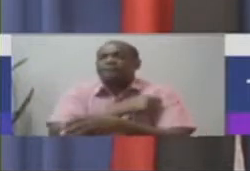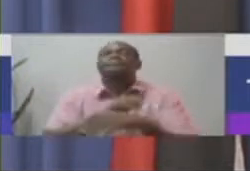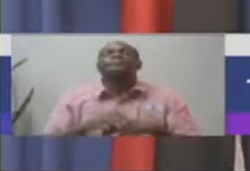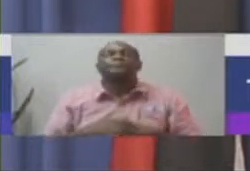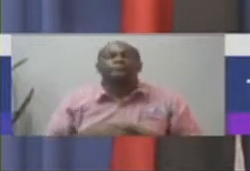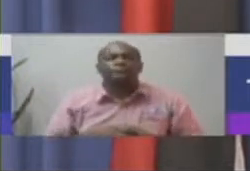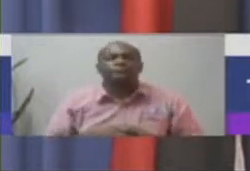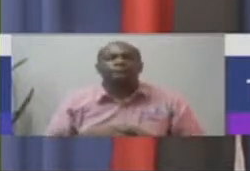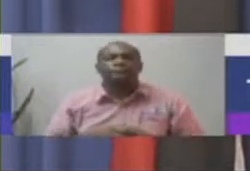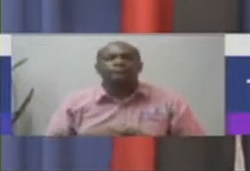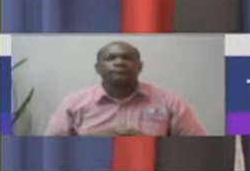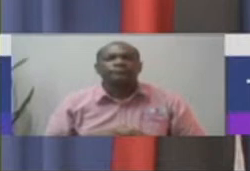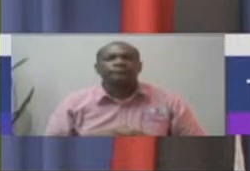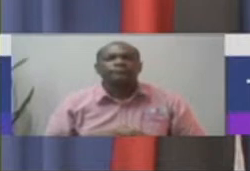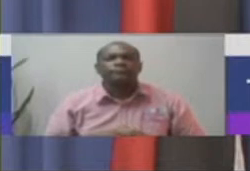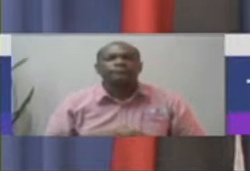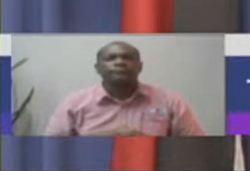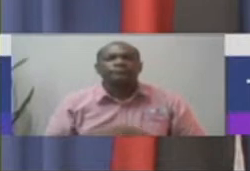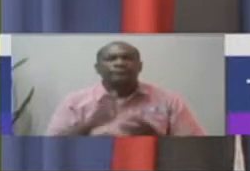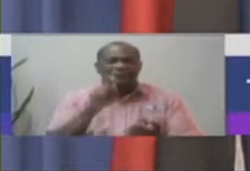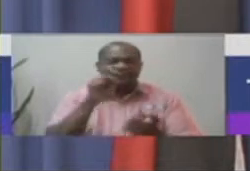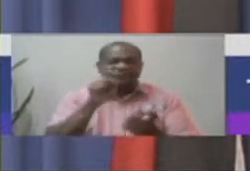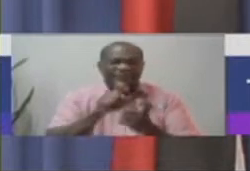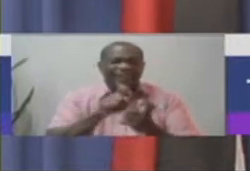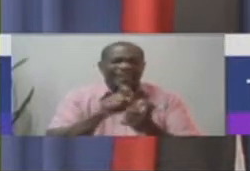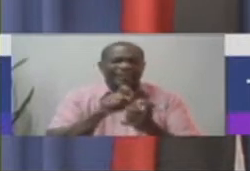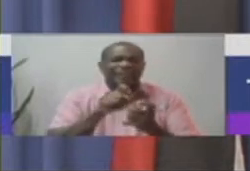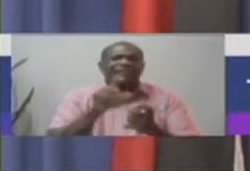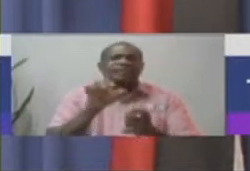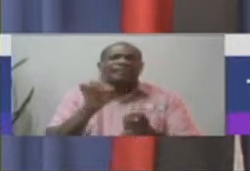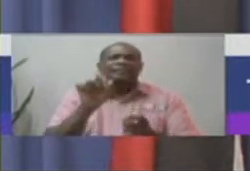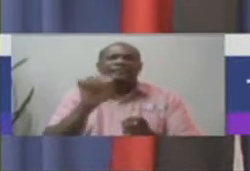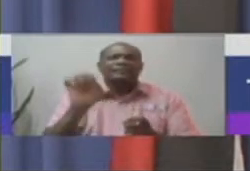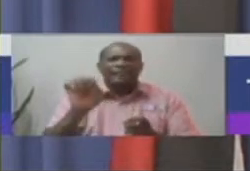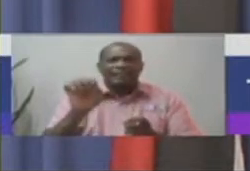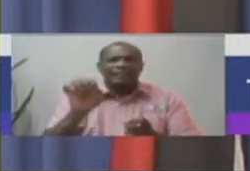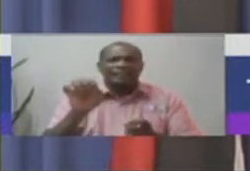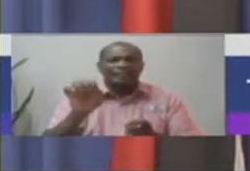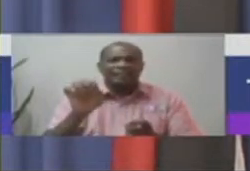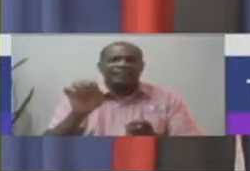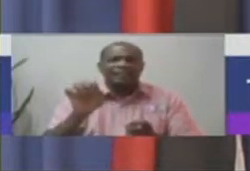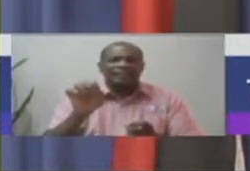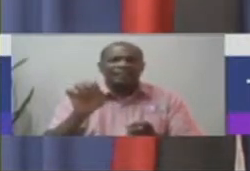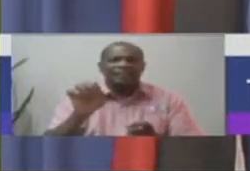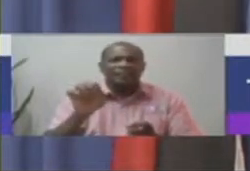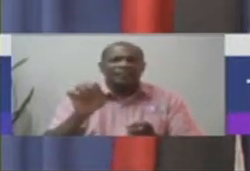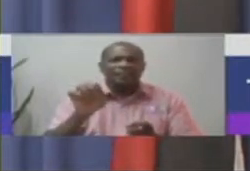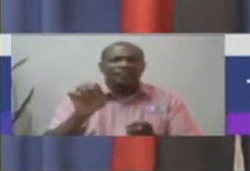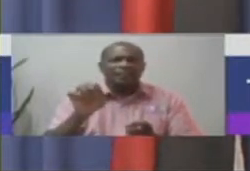The exact date in July, we expect, is Monday 17th.